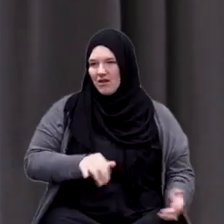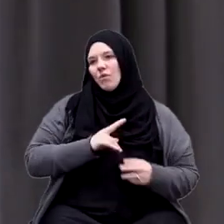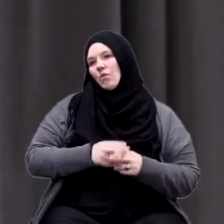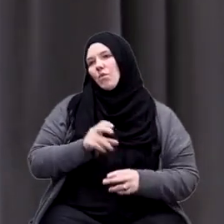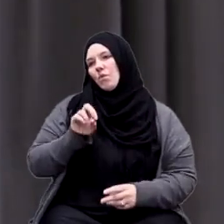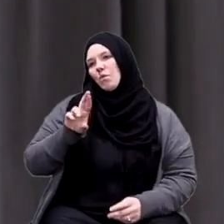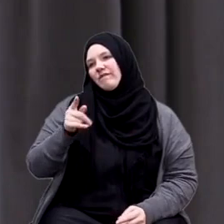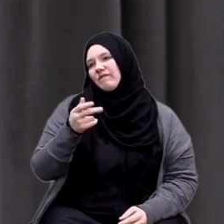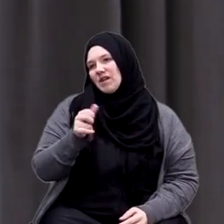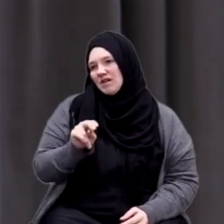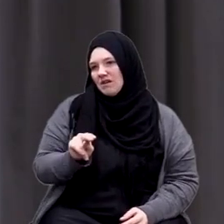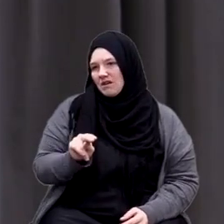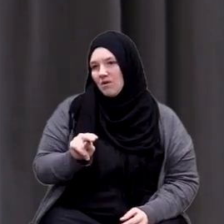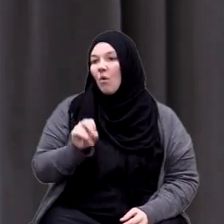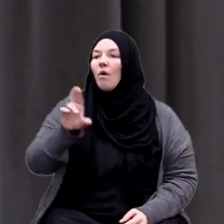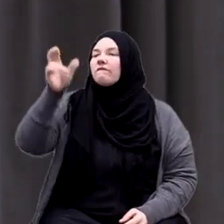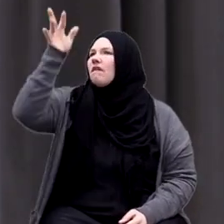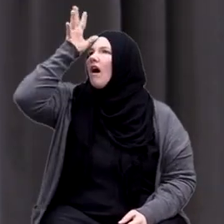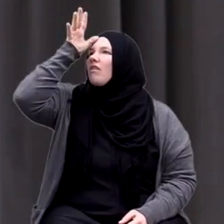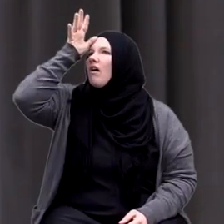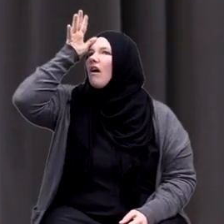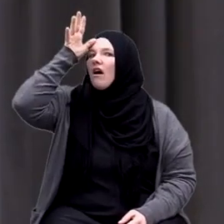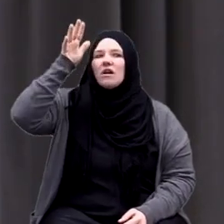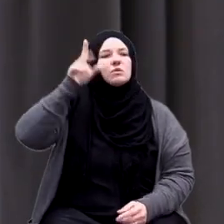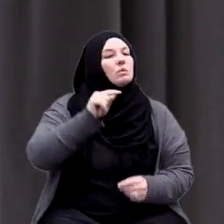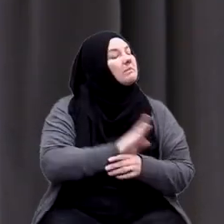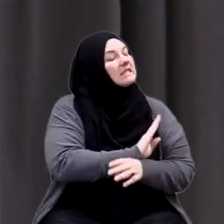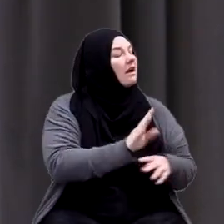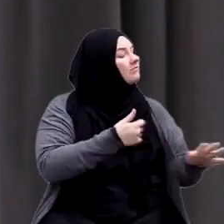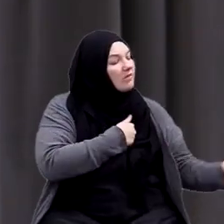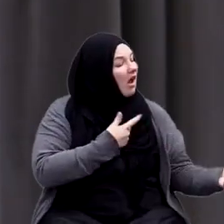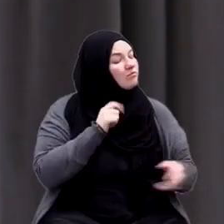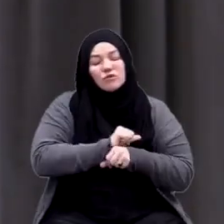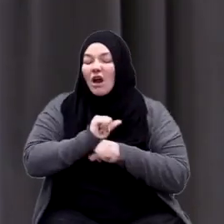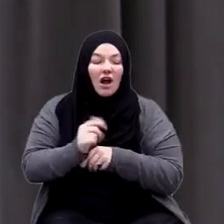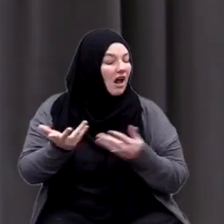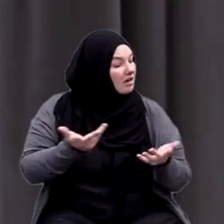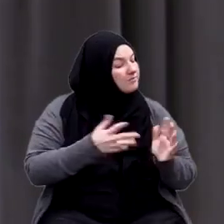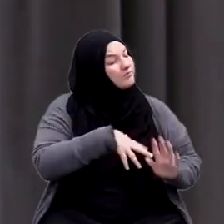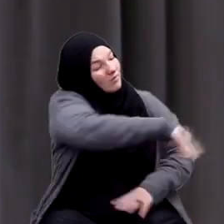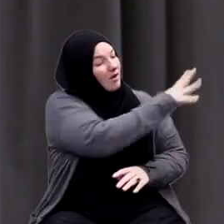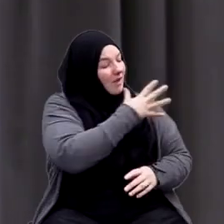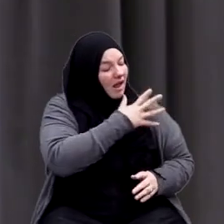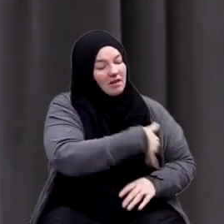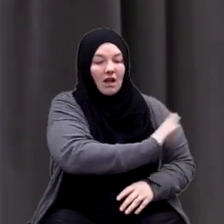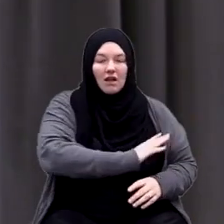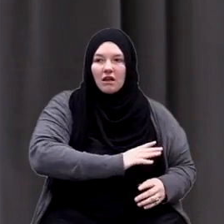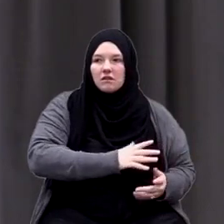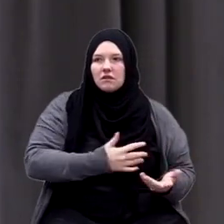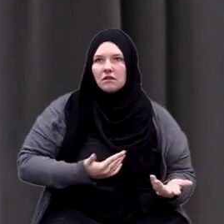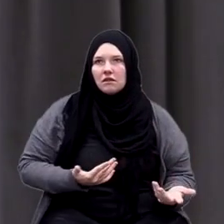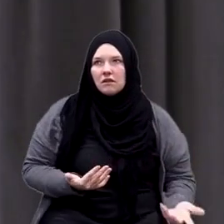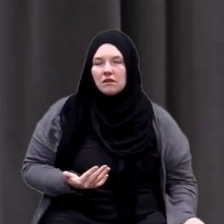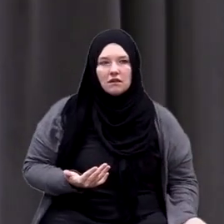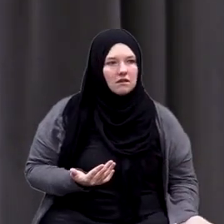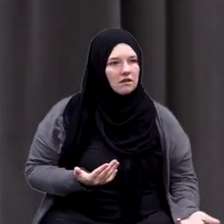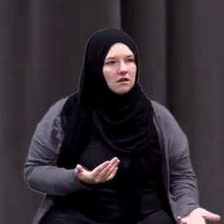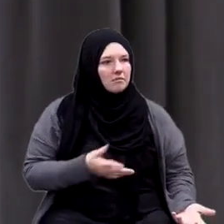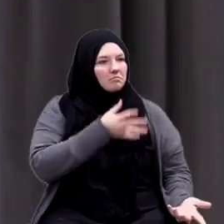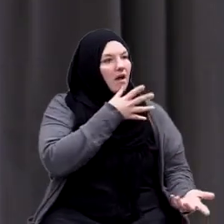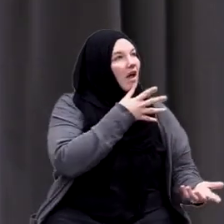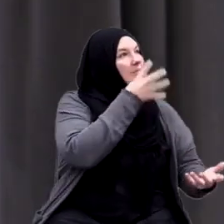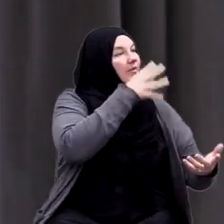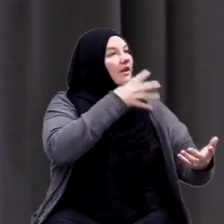or his father is too busy to attend to his needs. We have both. We have the negligent